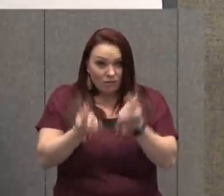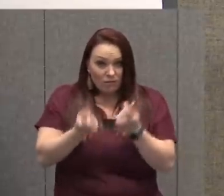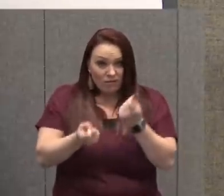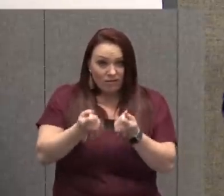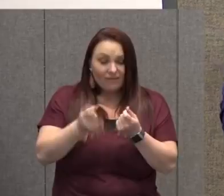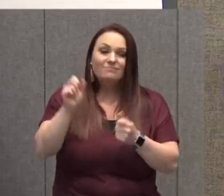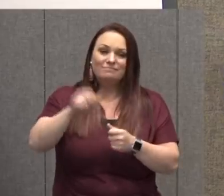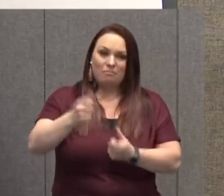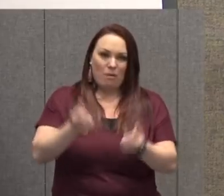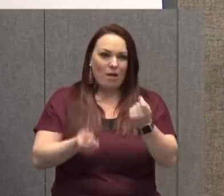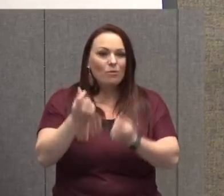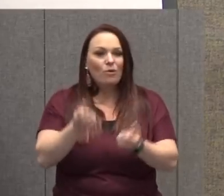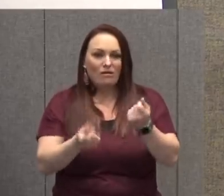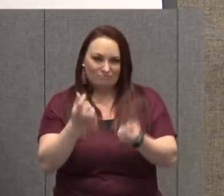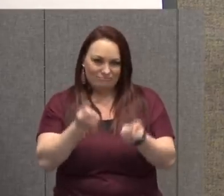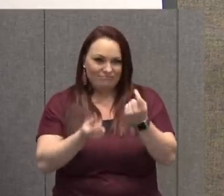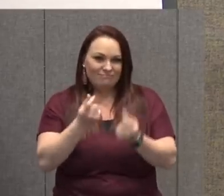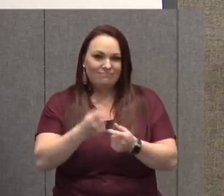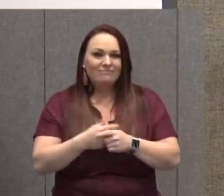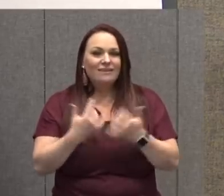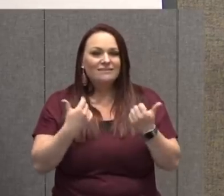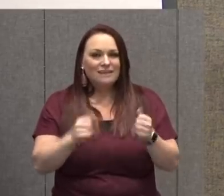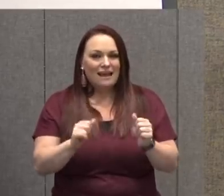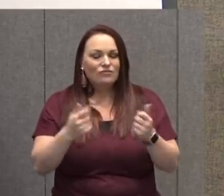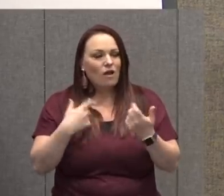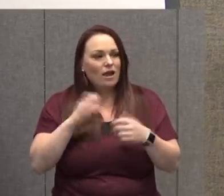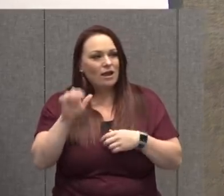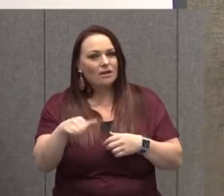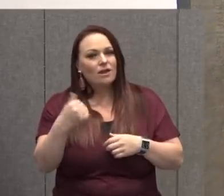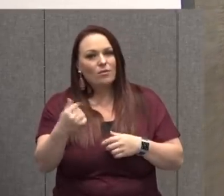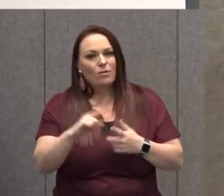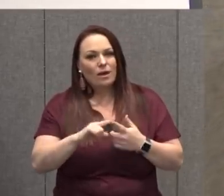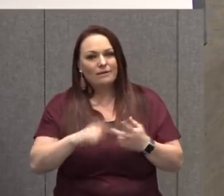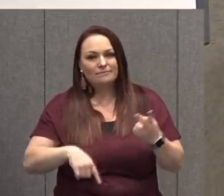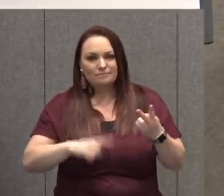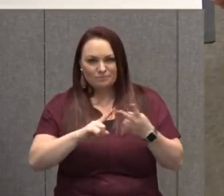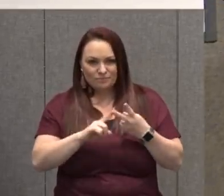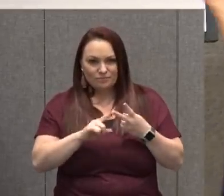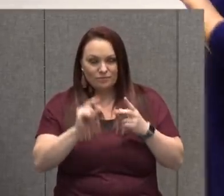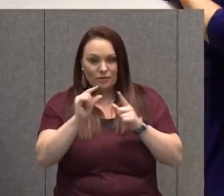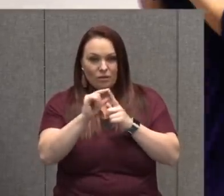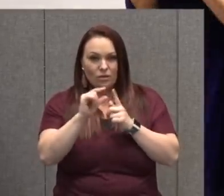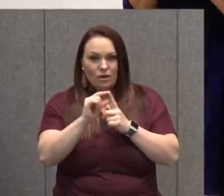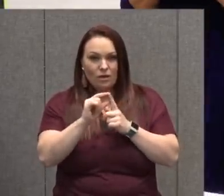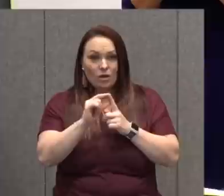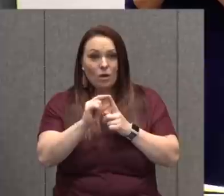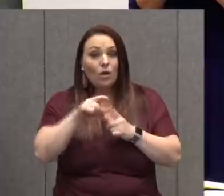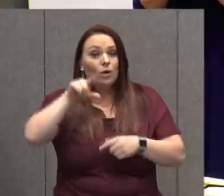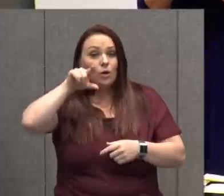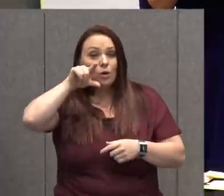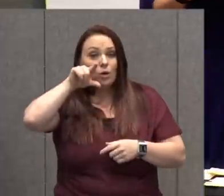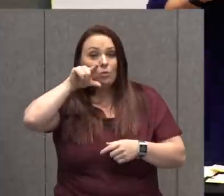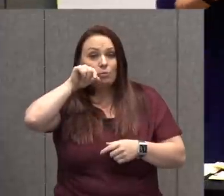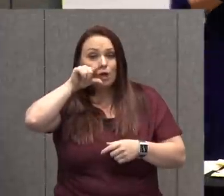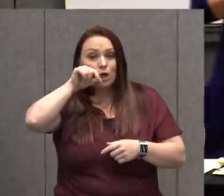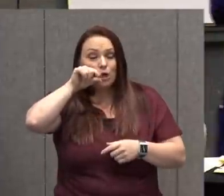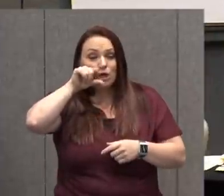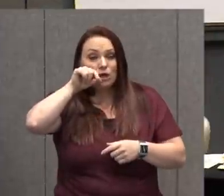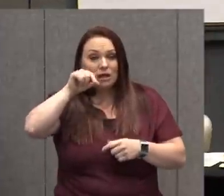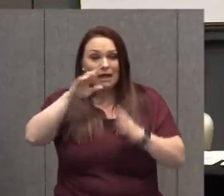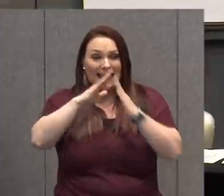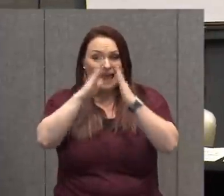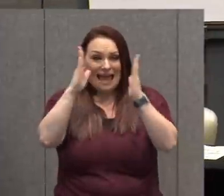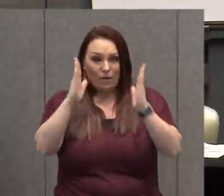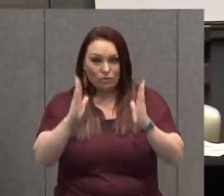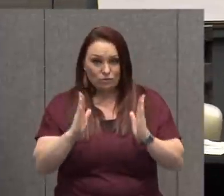let's try some others. Let's see, what about the word birdhouse? What are the two